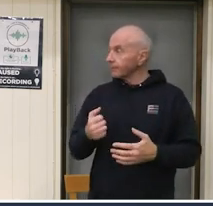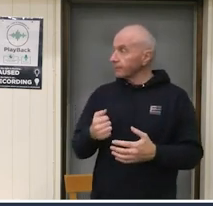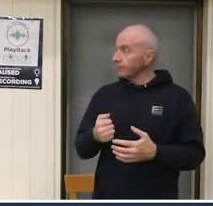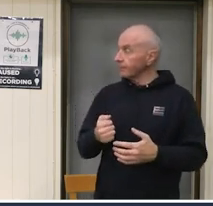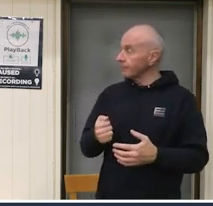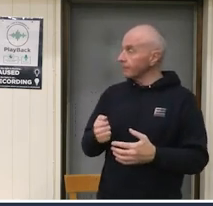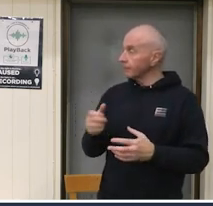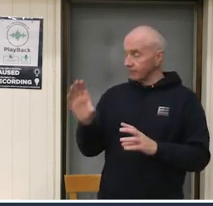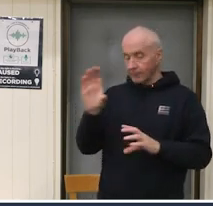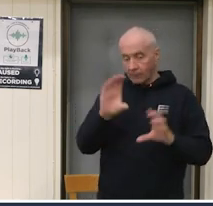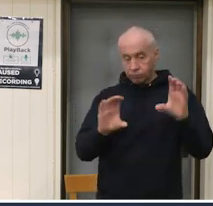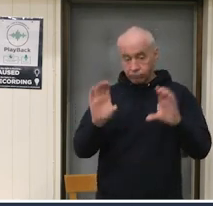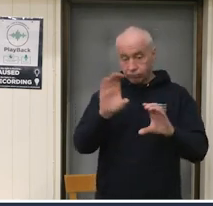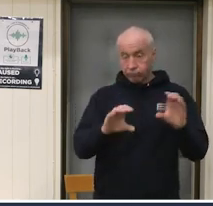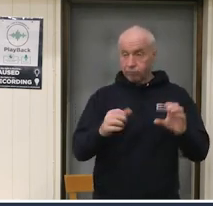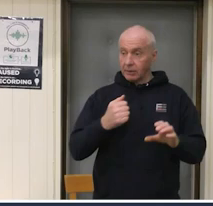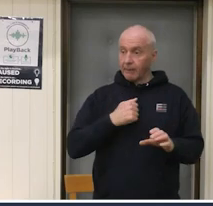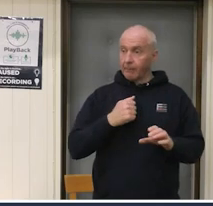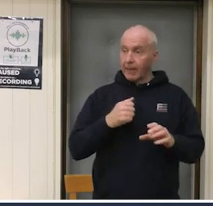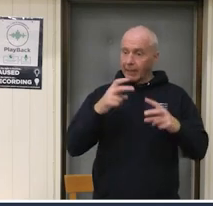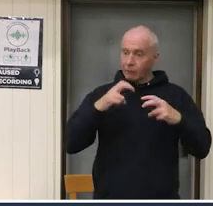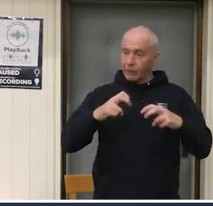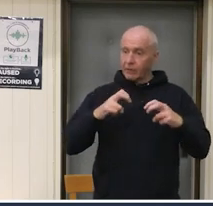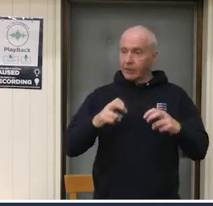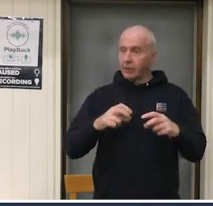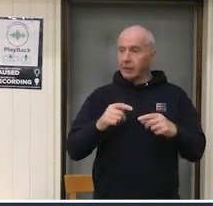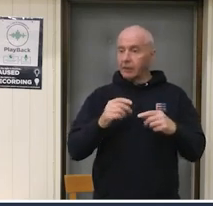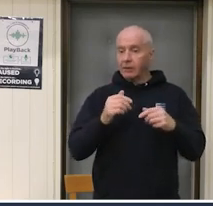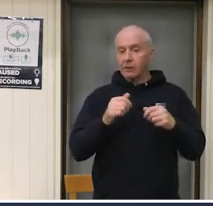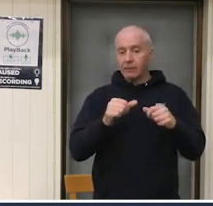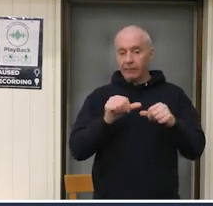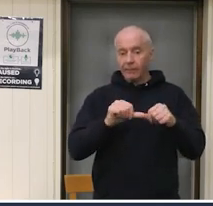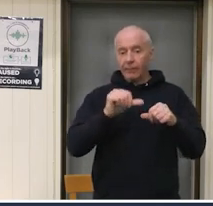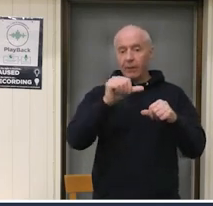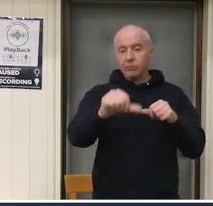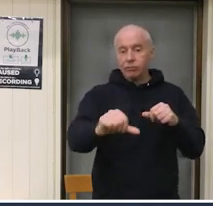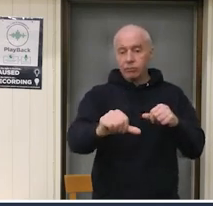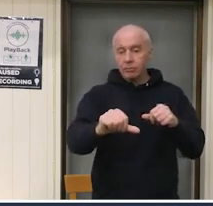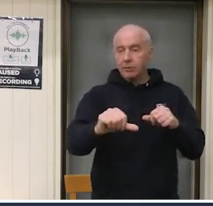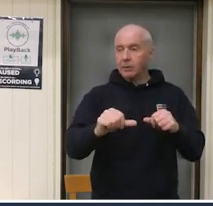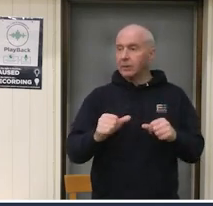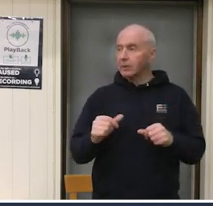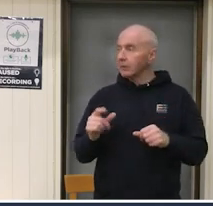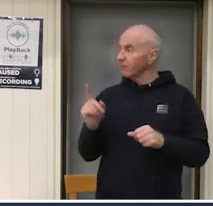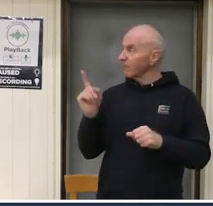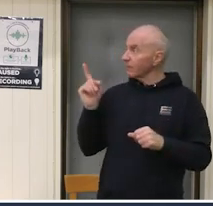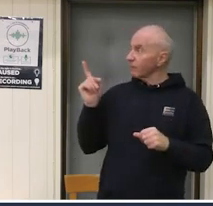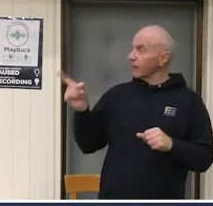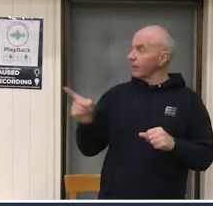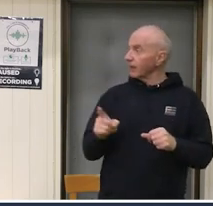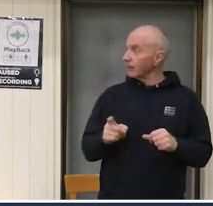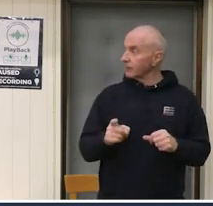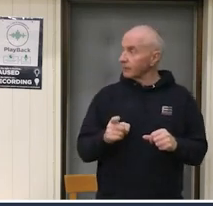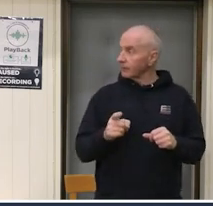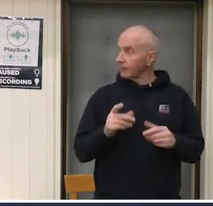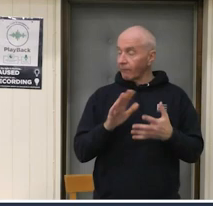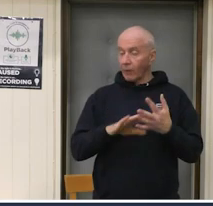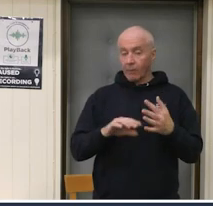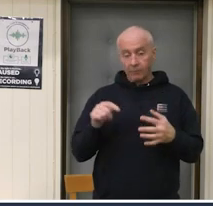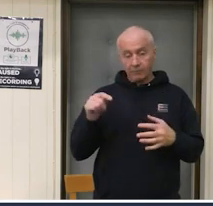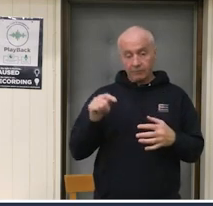research is the next step after this, right? Because you can't get high gain from these kind of shots,